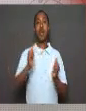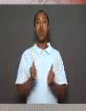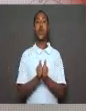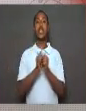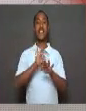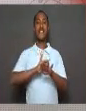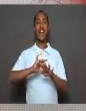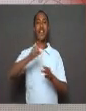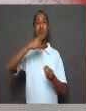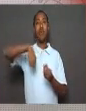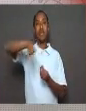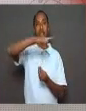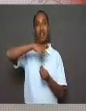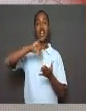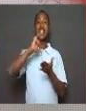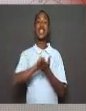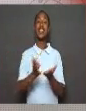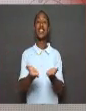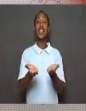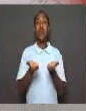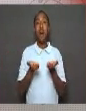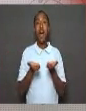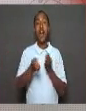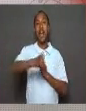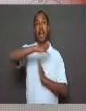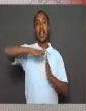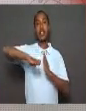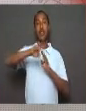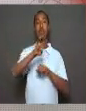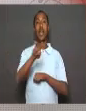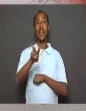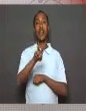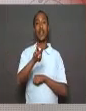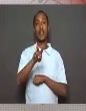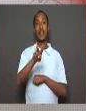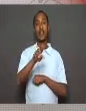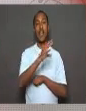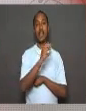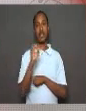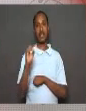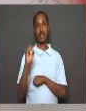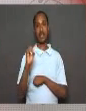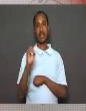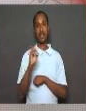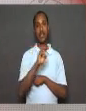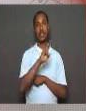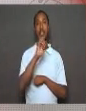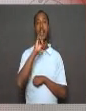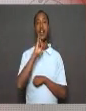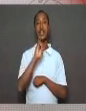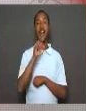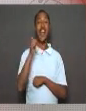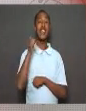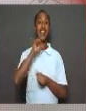vacant orbital that requires an electron pair, and there is another